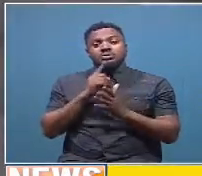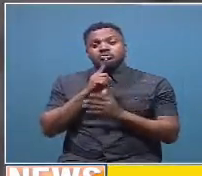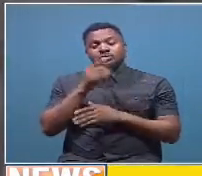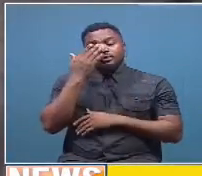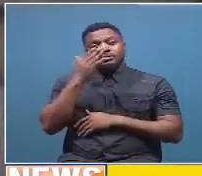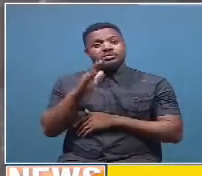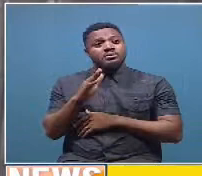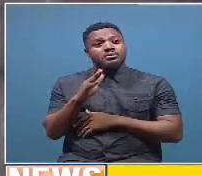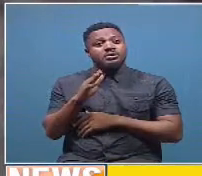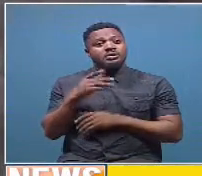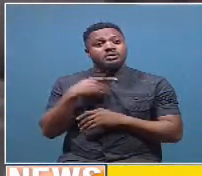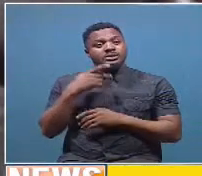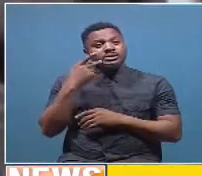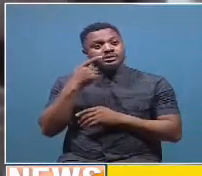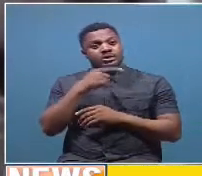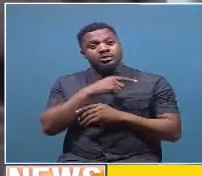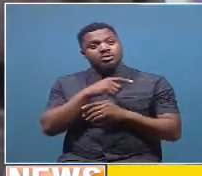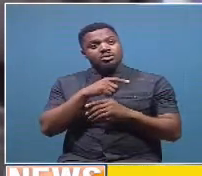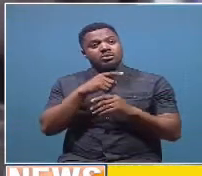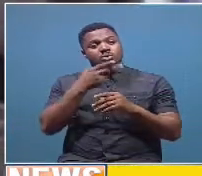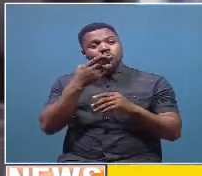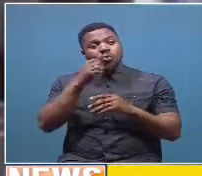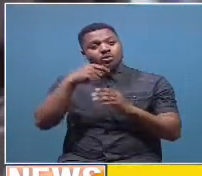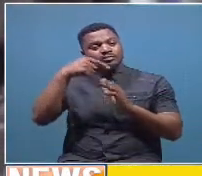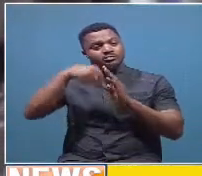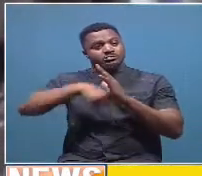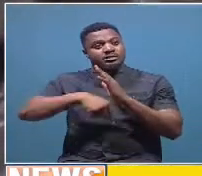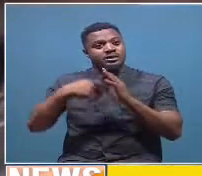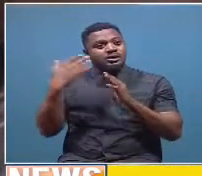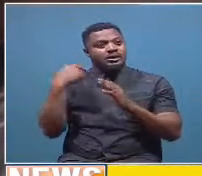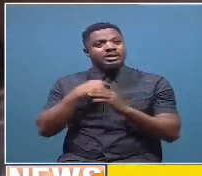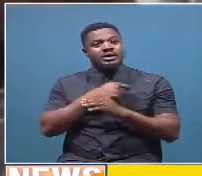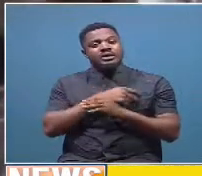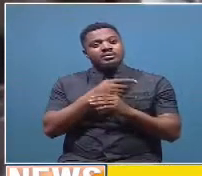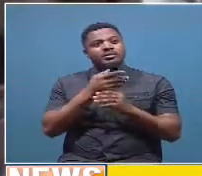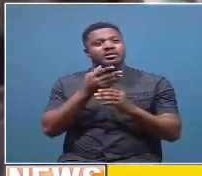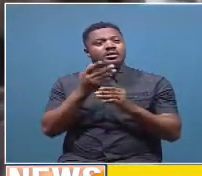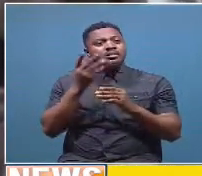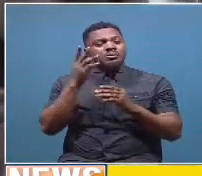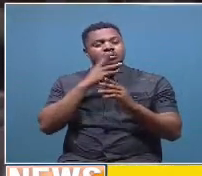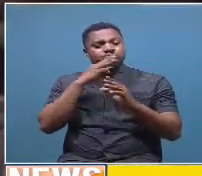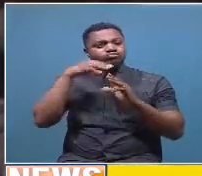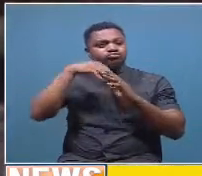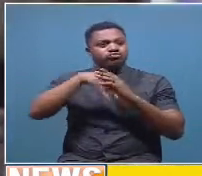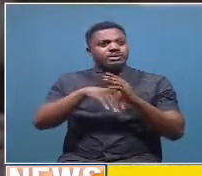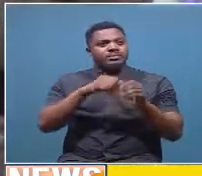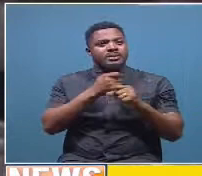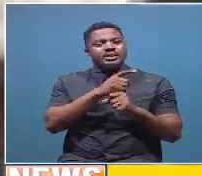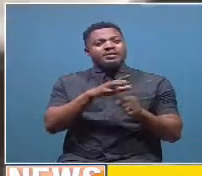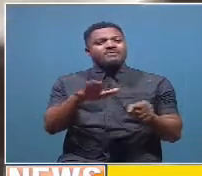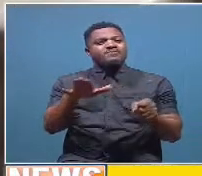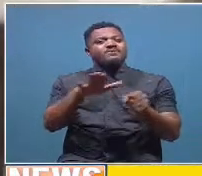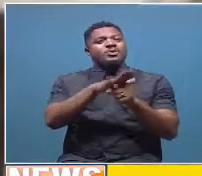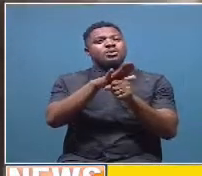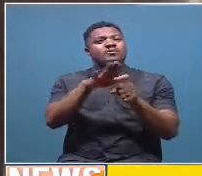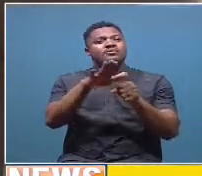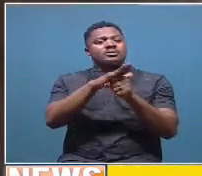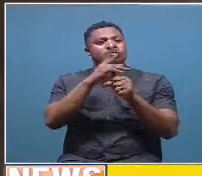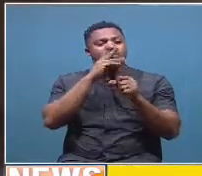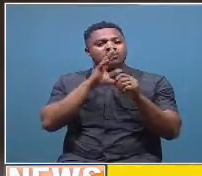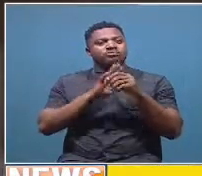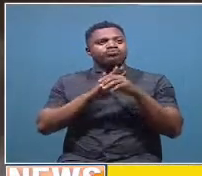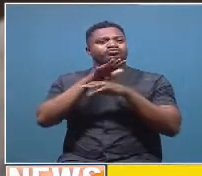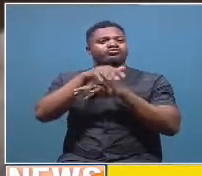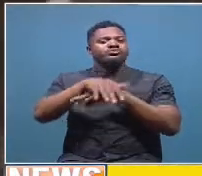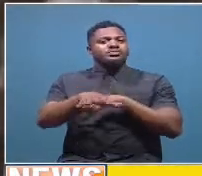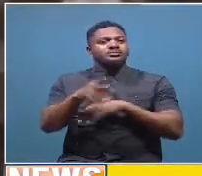nyanuko. Lady be cover a whole duo na what's we have a focal. Until like why ma